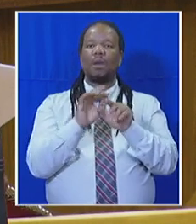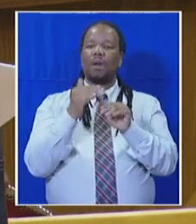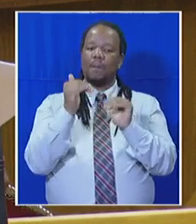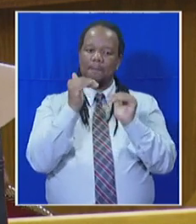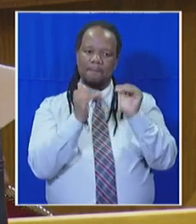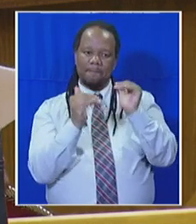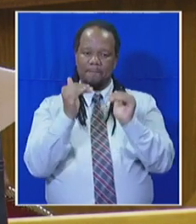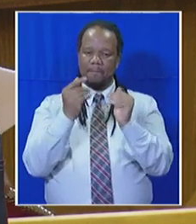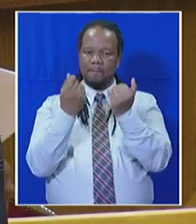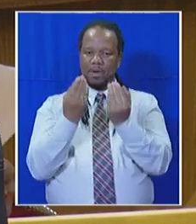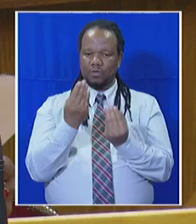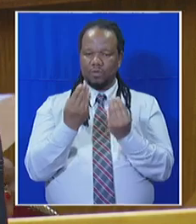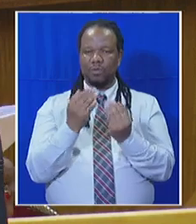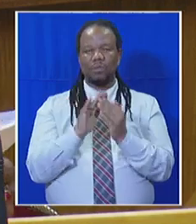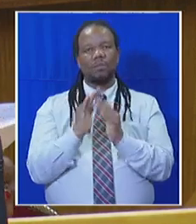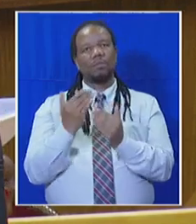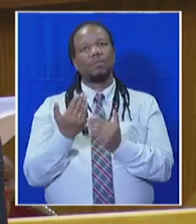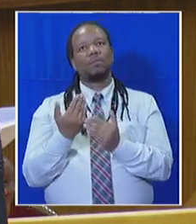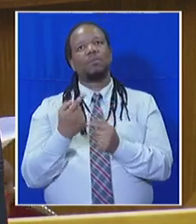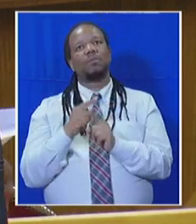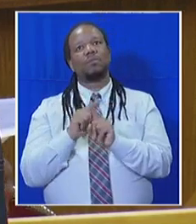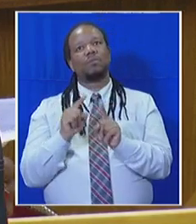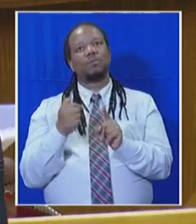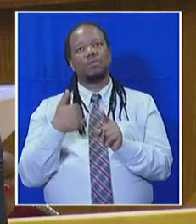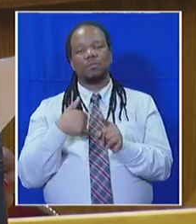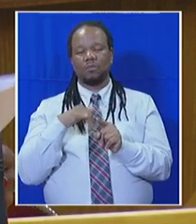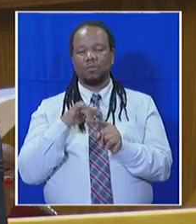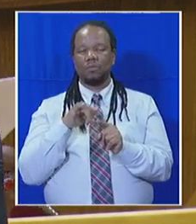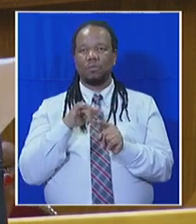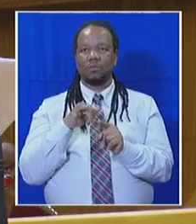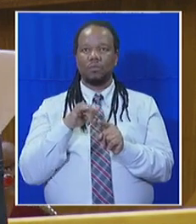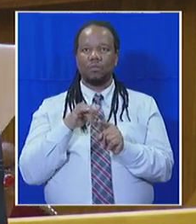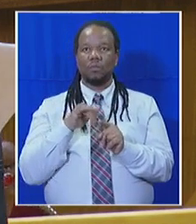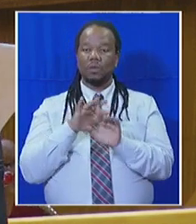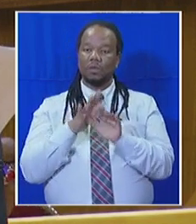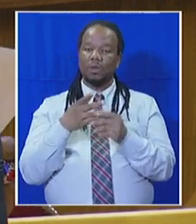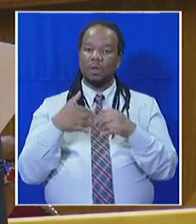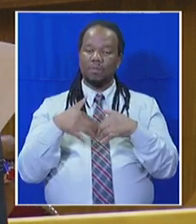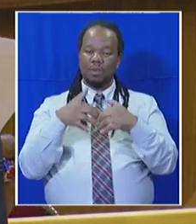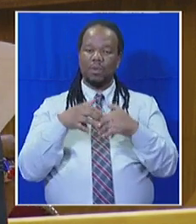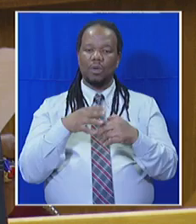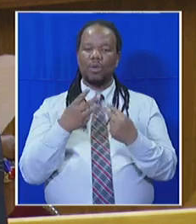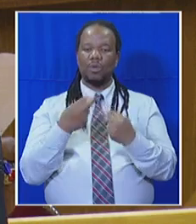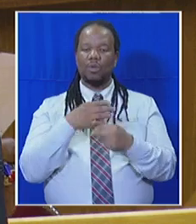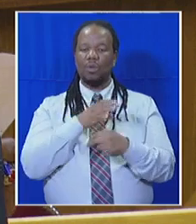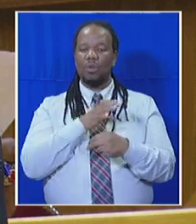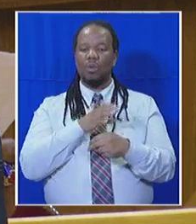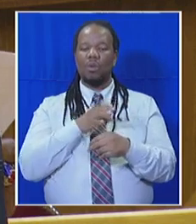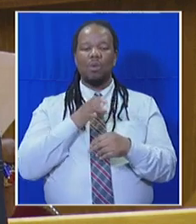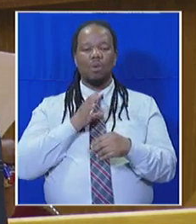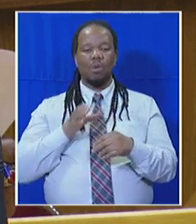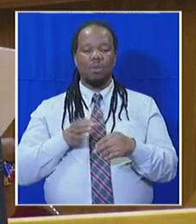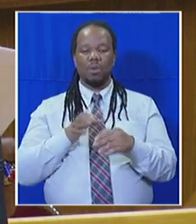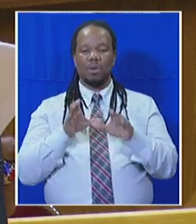made. And we actually applaud the formation of the new committee by the President that will look at addressing